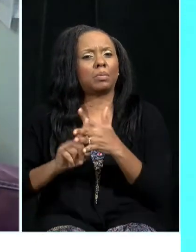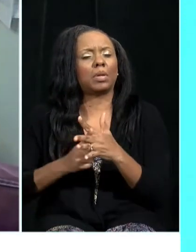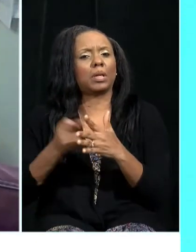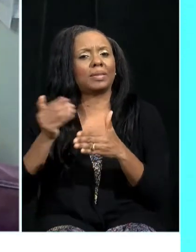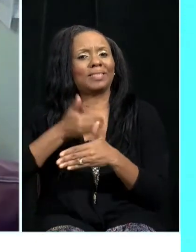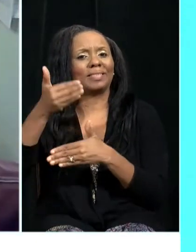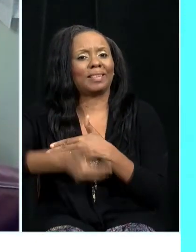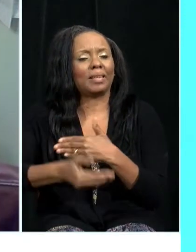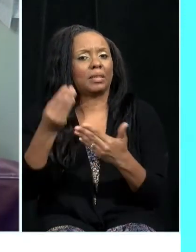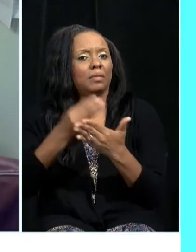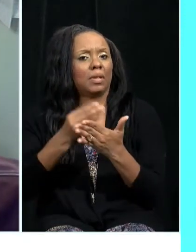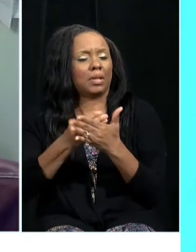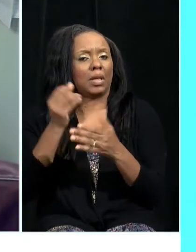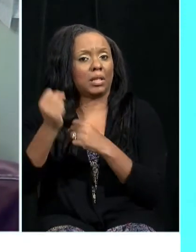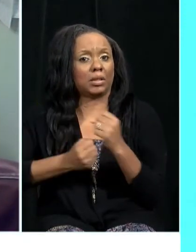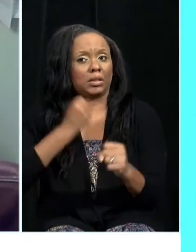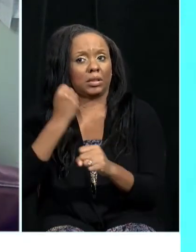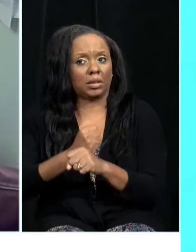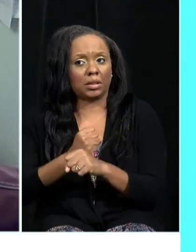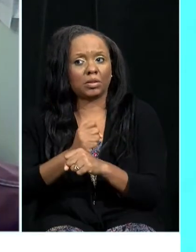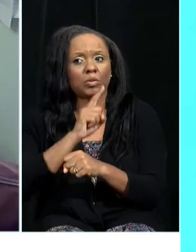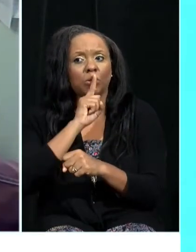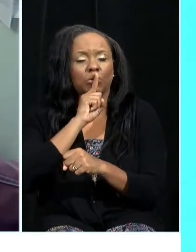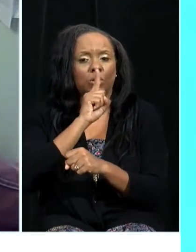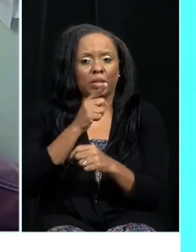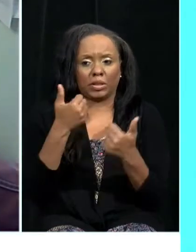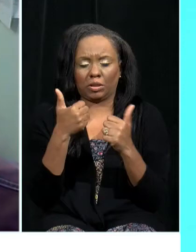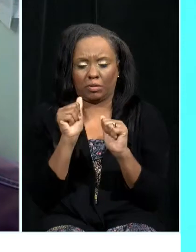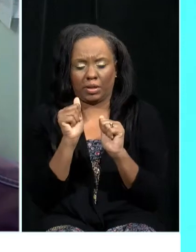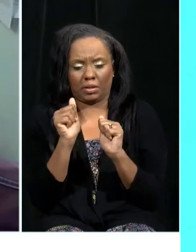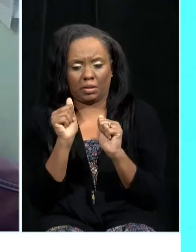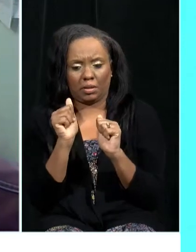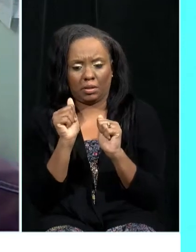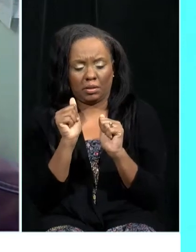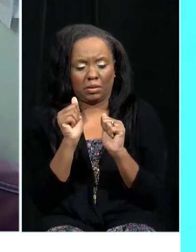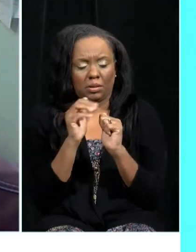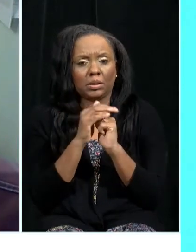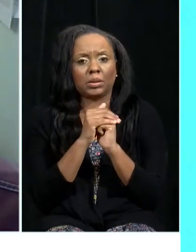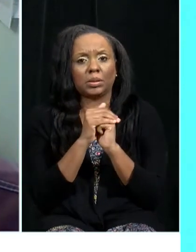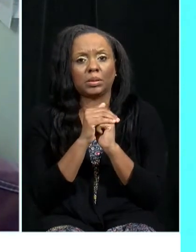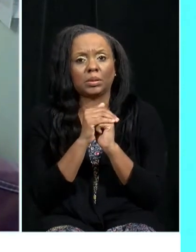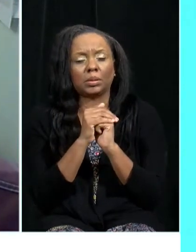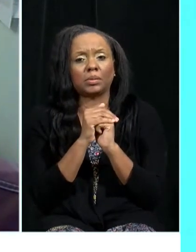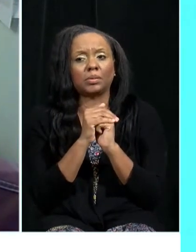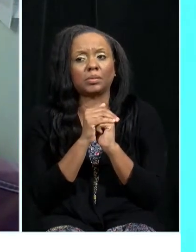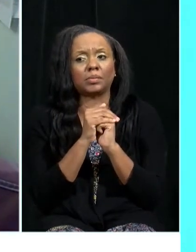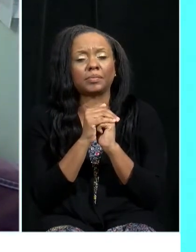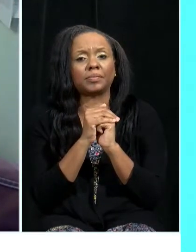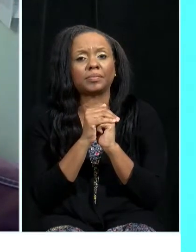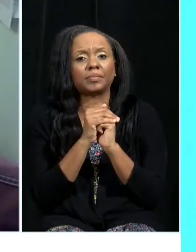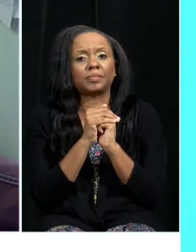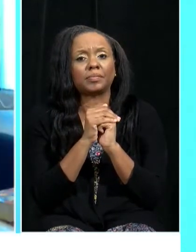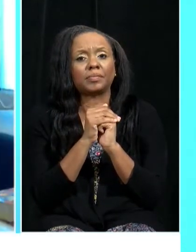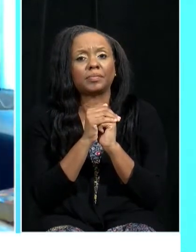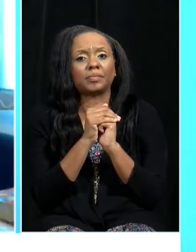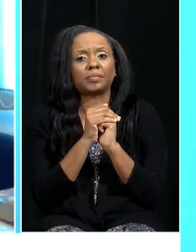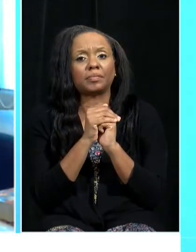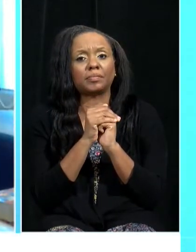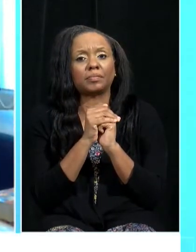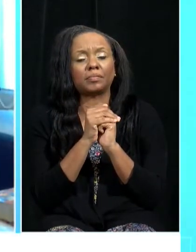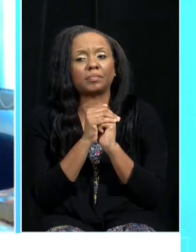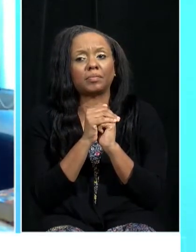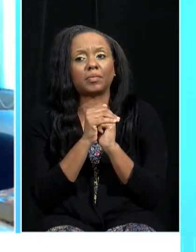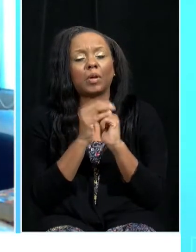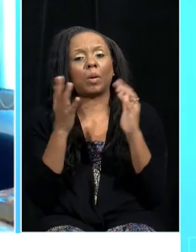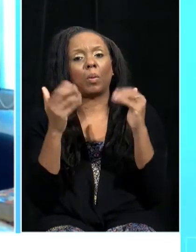to begin to claw back the need, or rather move towards gaining a fiscal